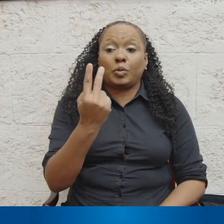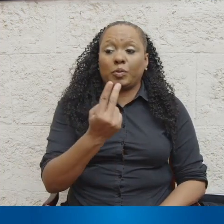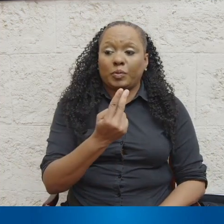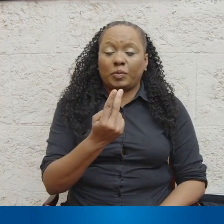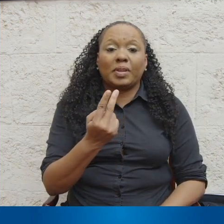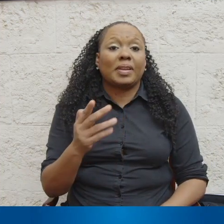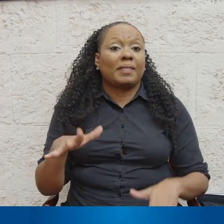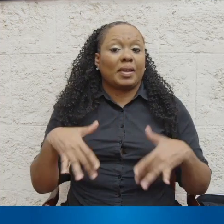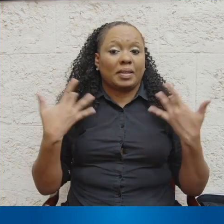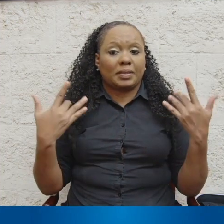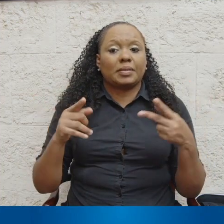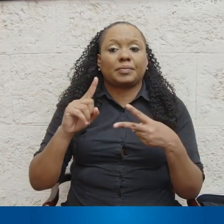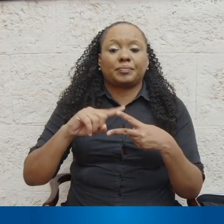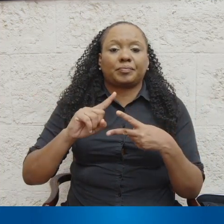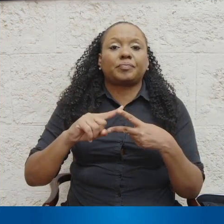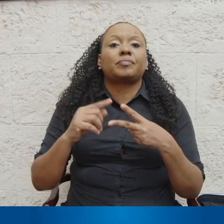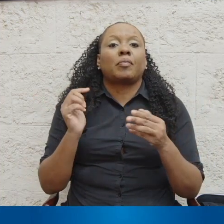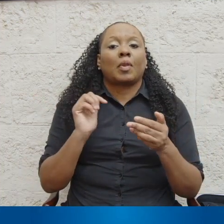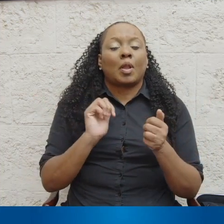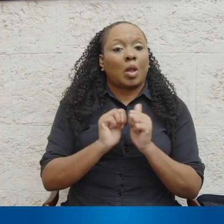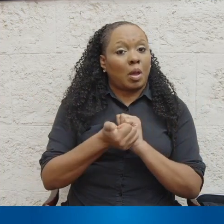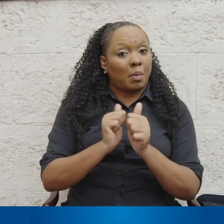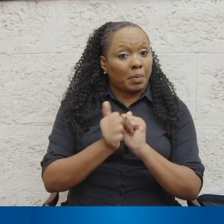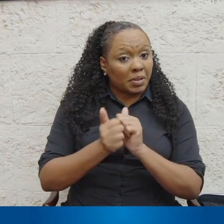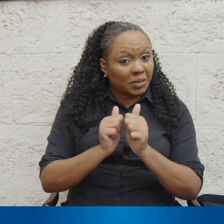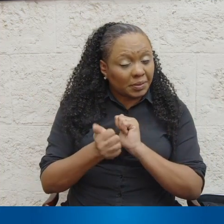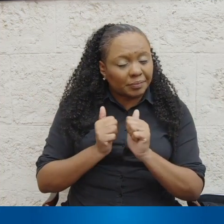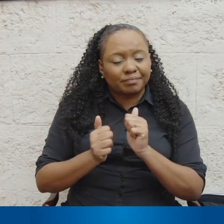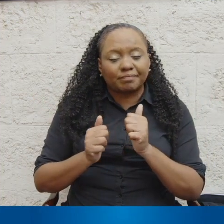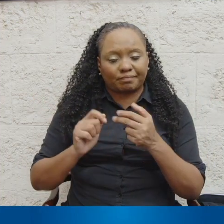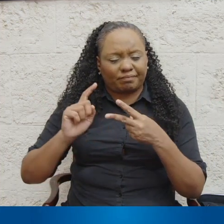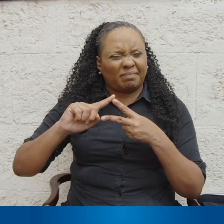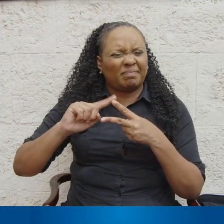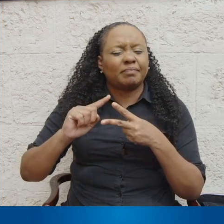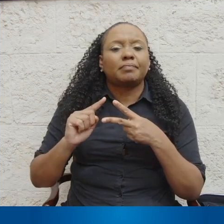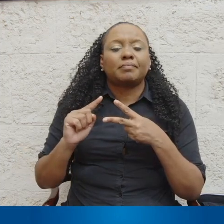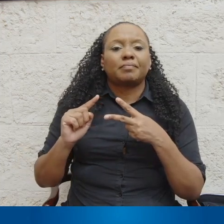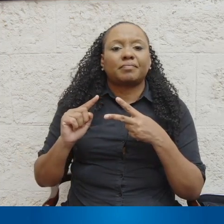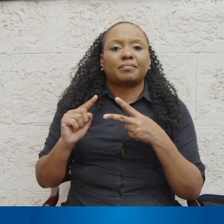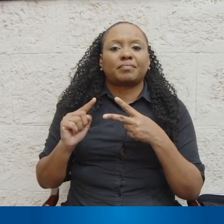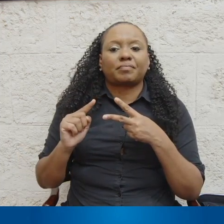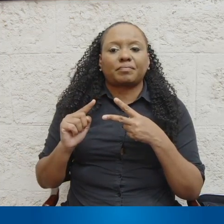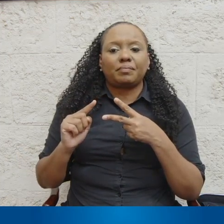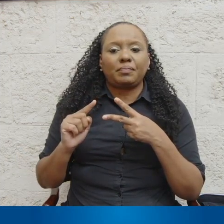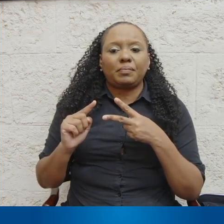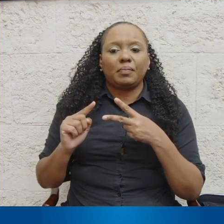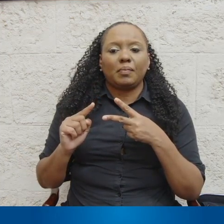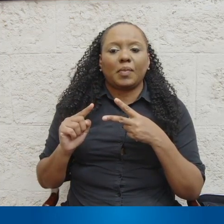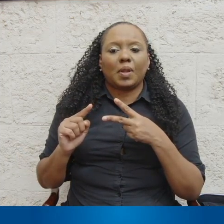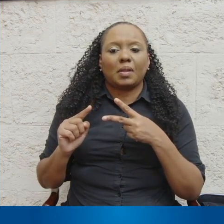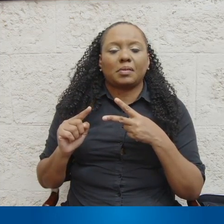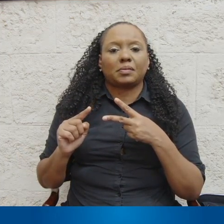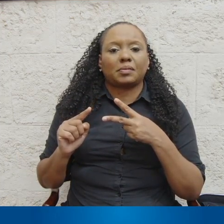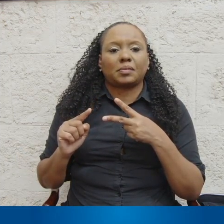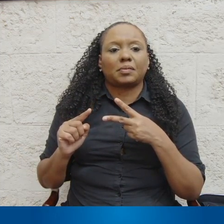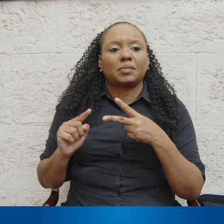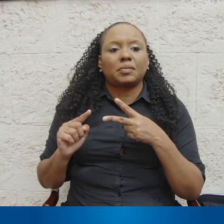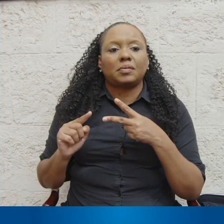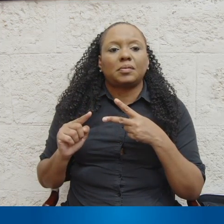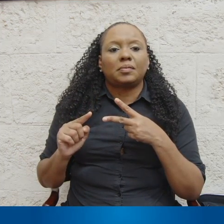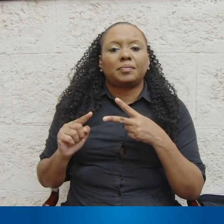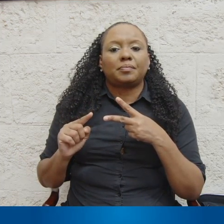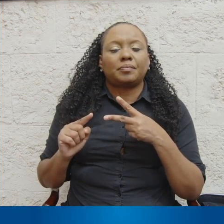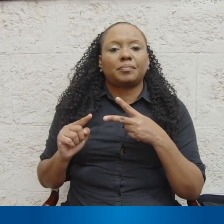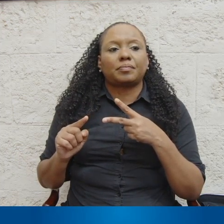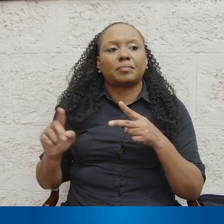will have a competition for people to present what they believe is an innovative